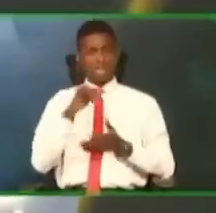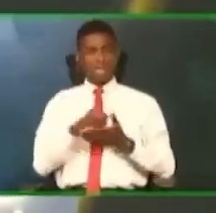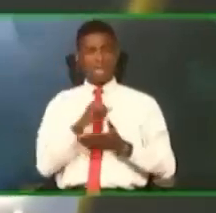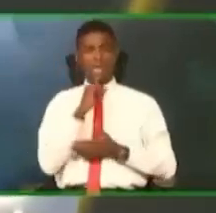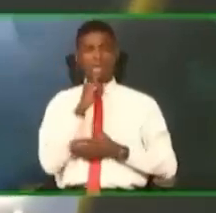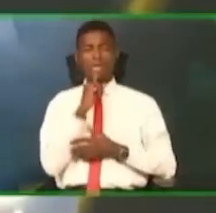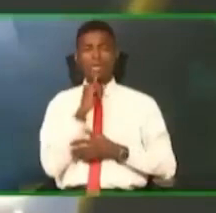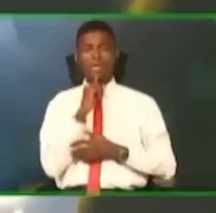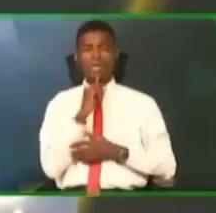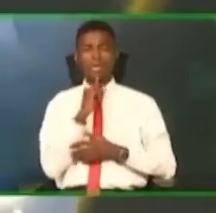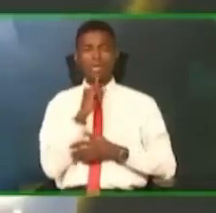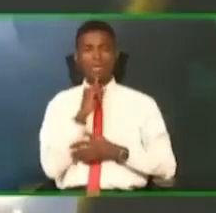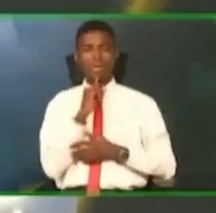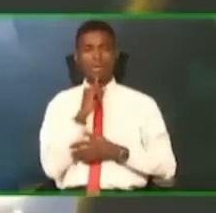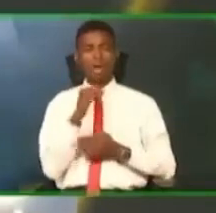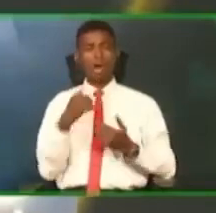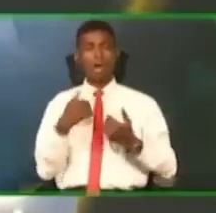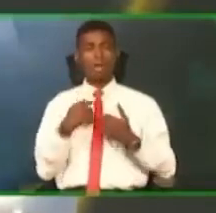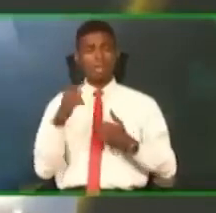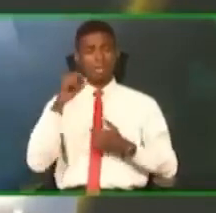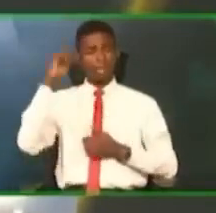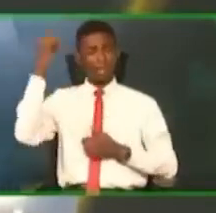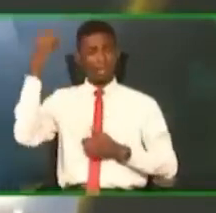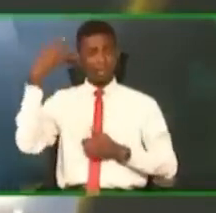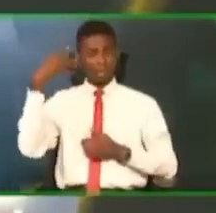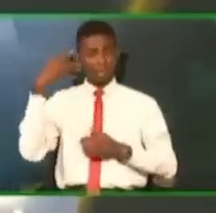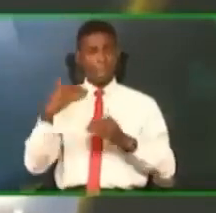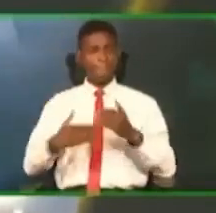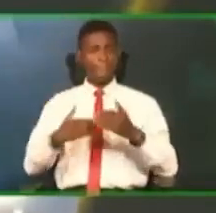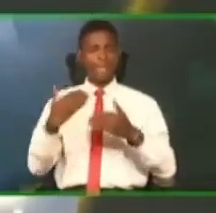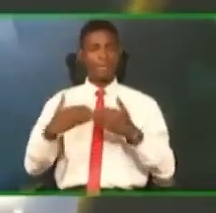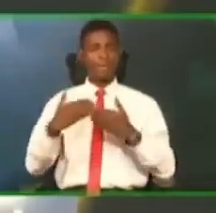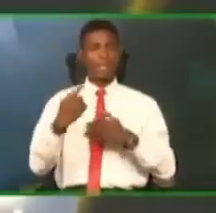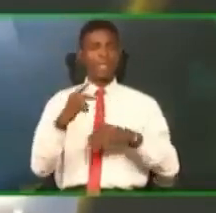walking in grace beyond his natural age.